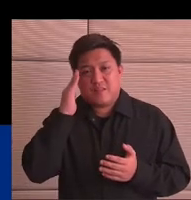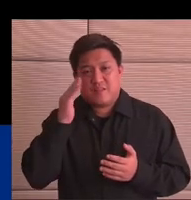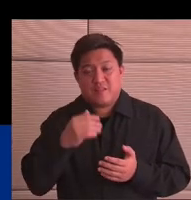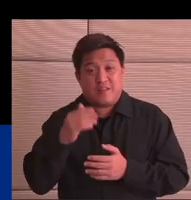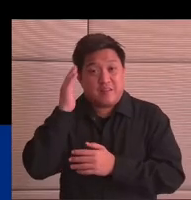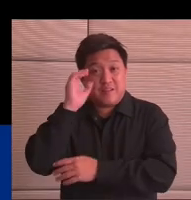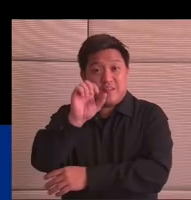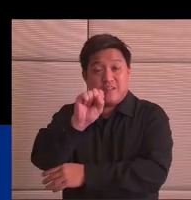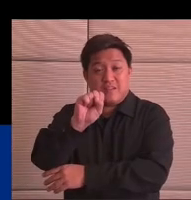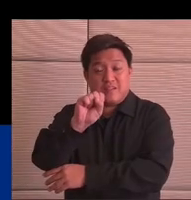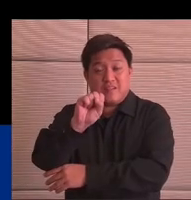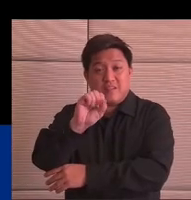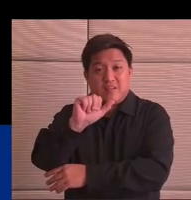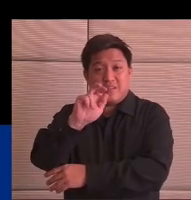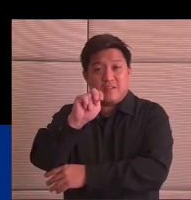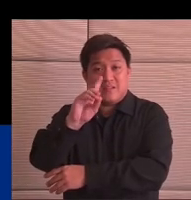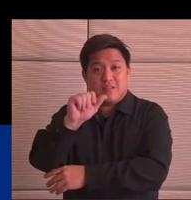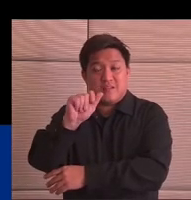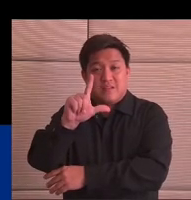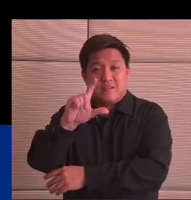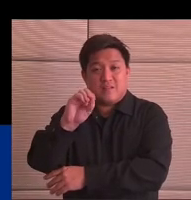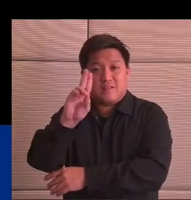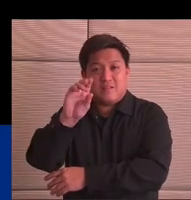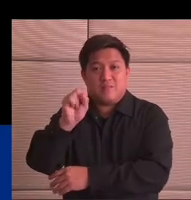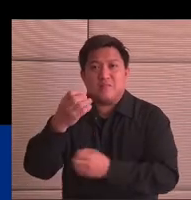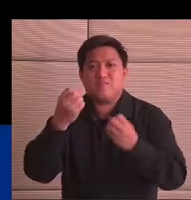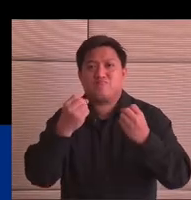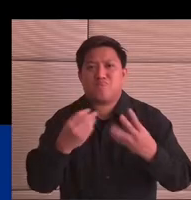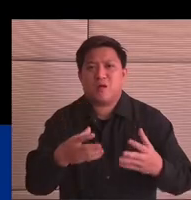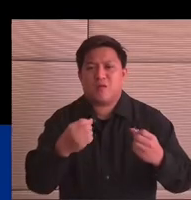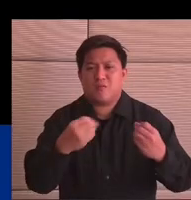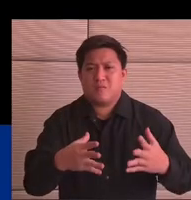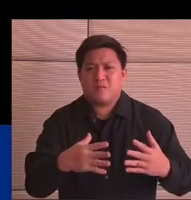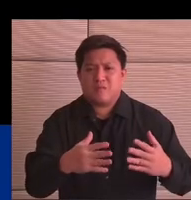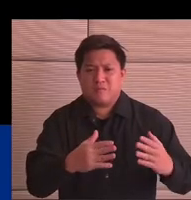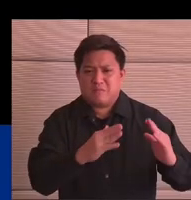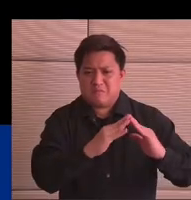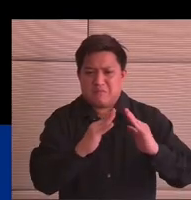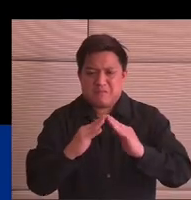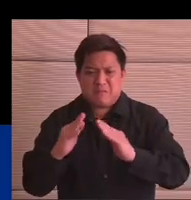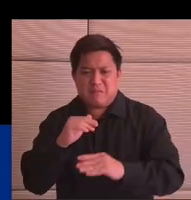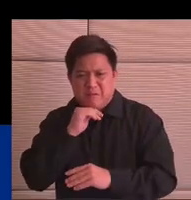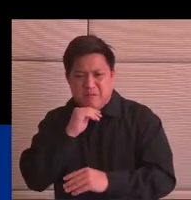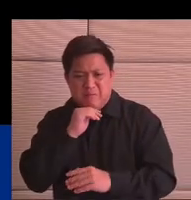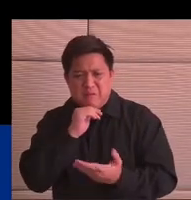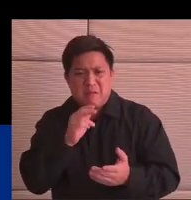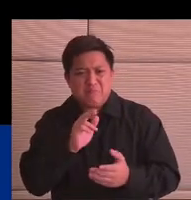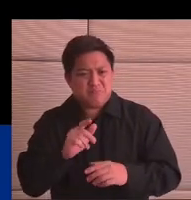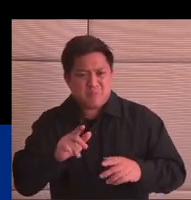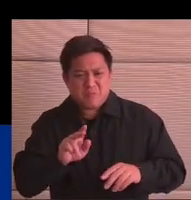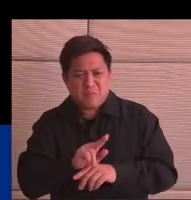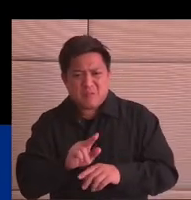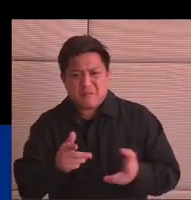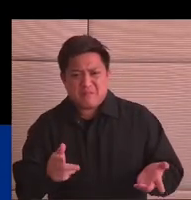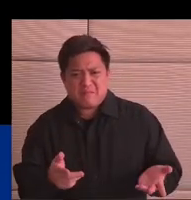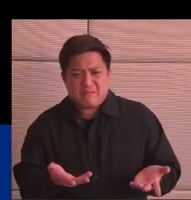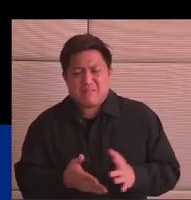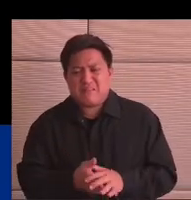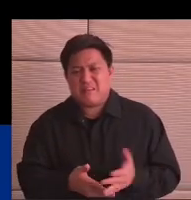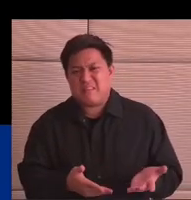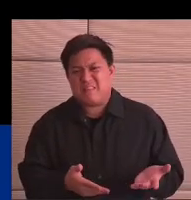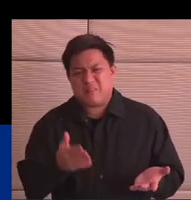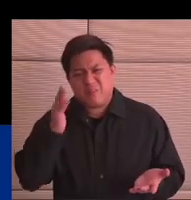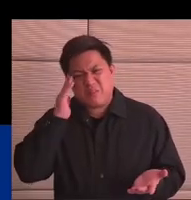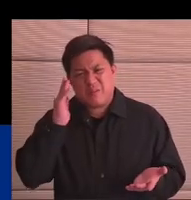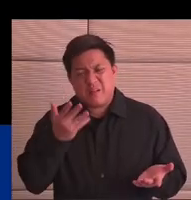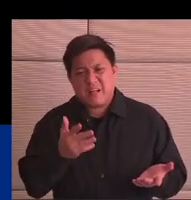scandalous fact that there are thousands of unoccupied or unutilized housing units that have actually been built. And as we know,